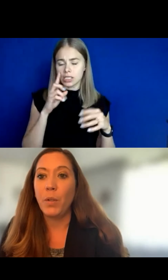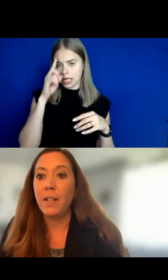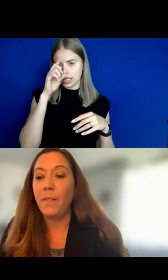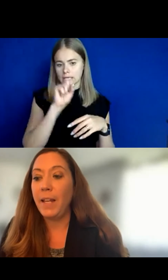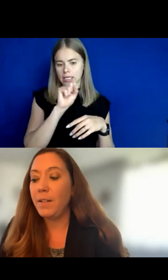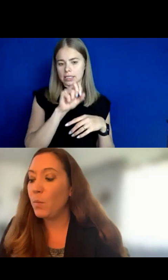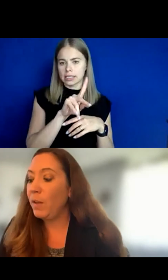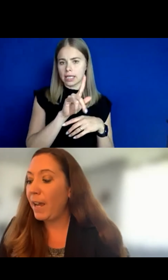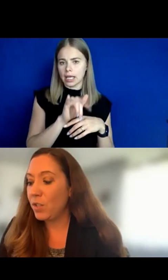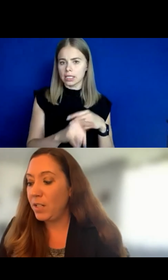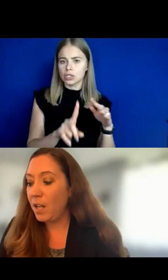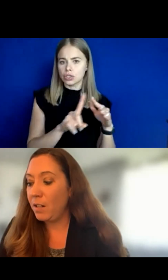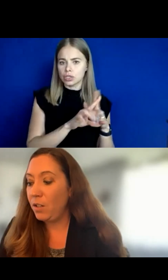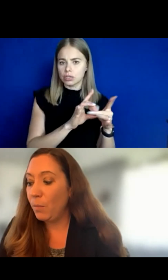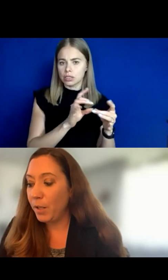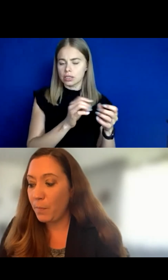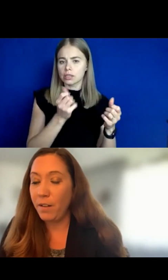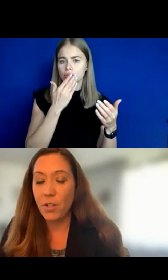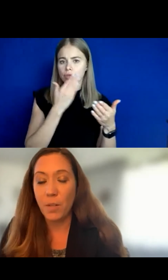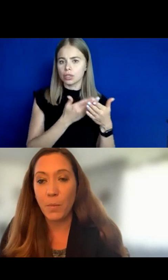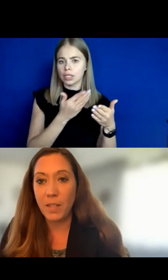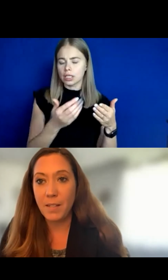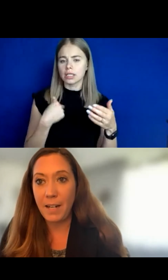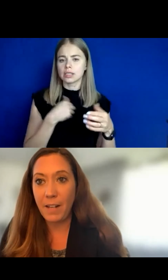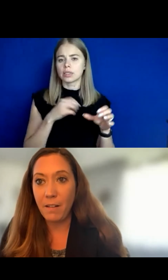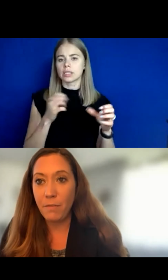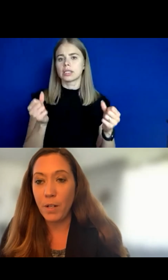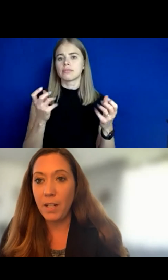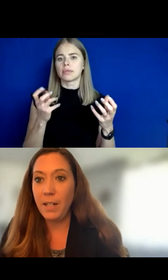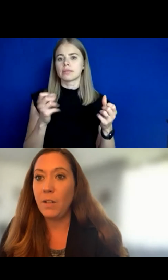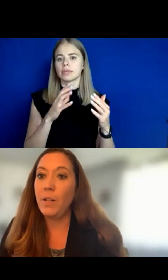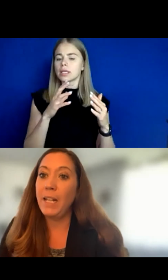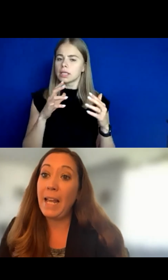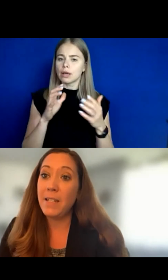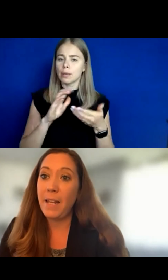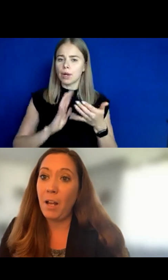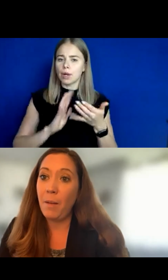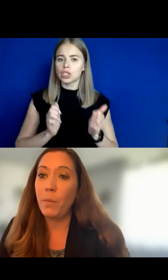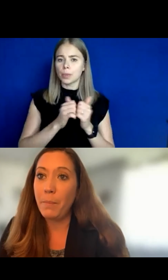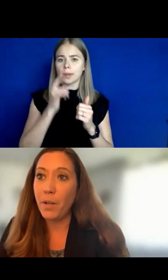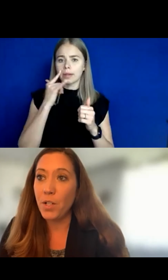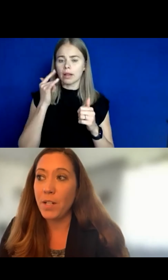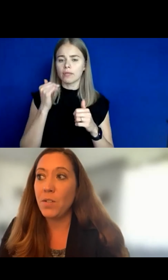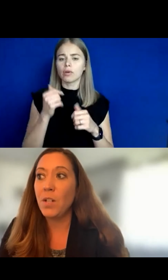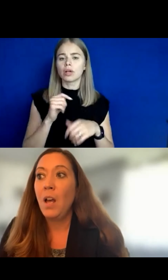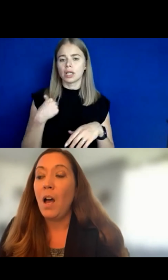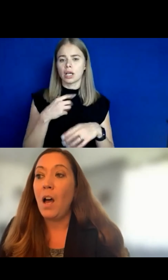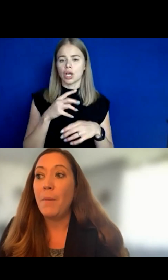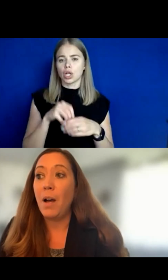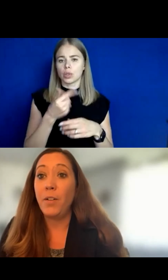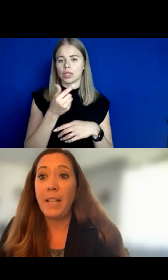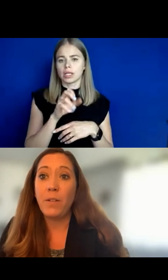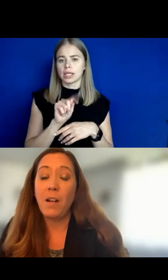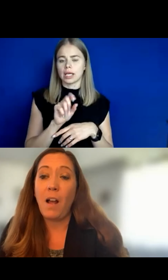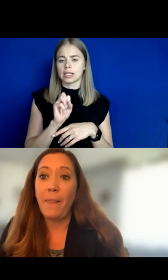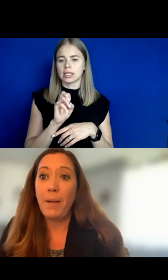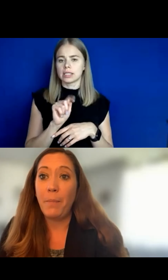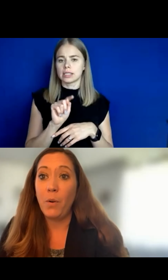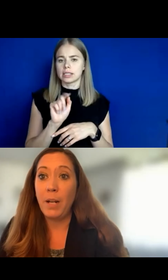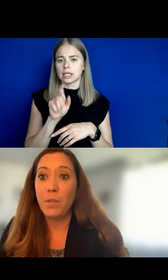some really good things. We've actually done numerous partnerships with the state of California, including Get Set Up, where we purchased